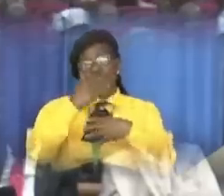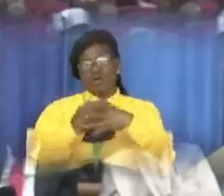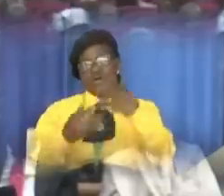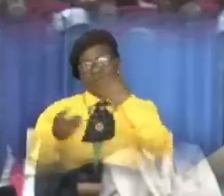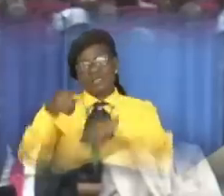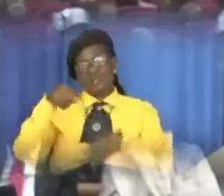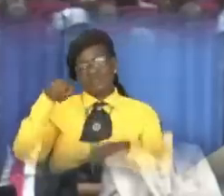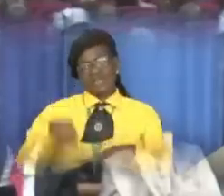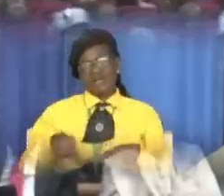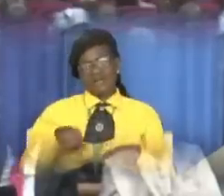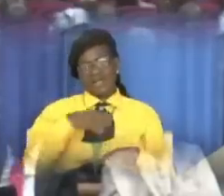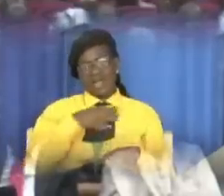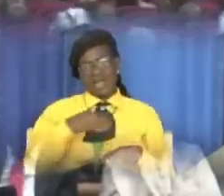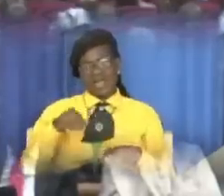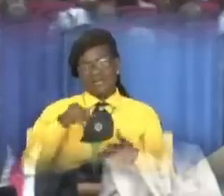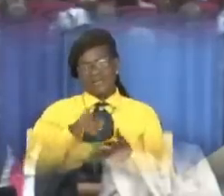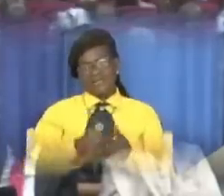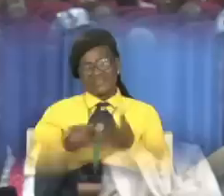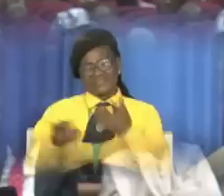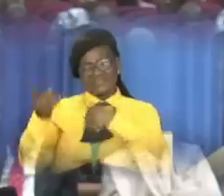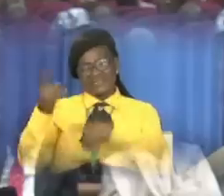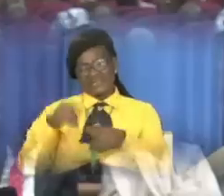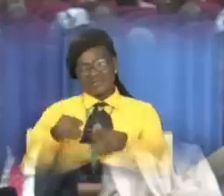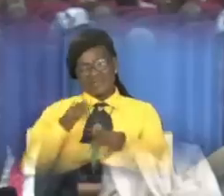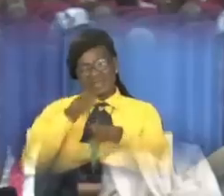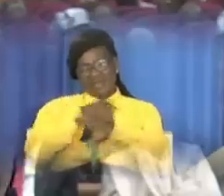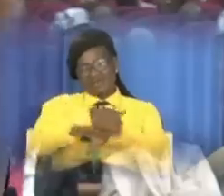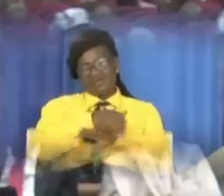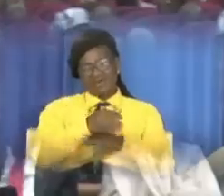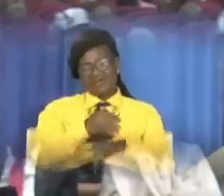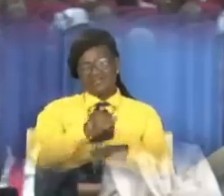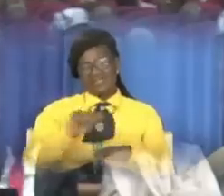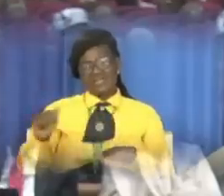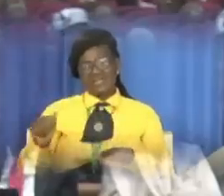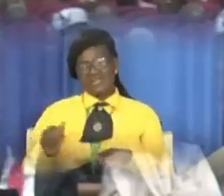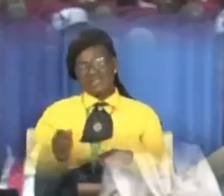And then they came across a little city called Ai.